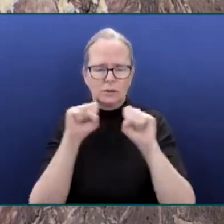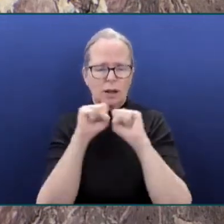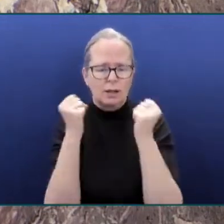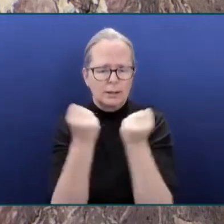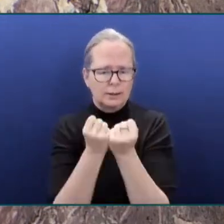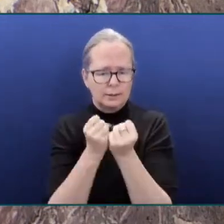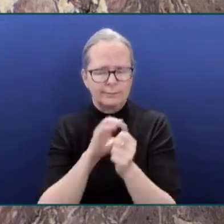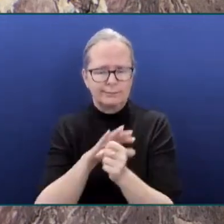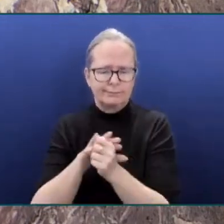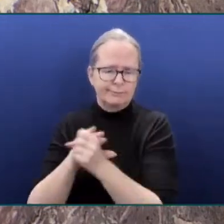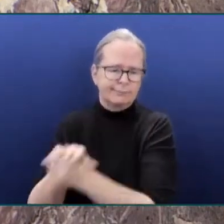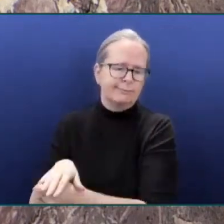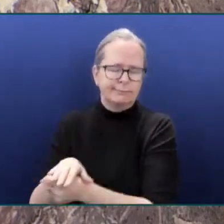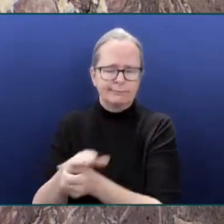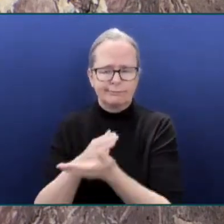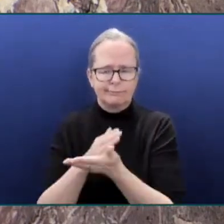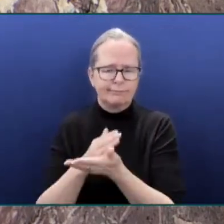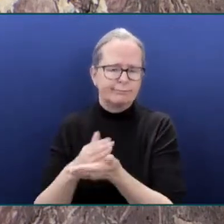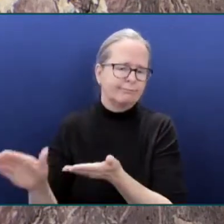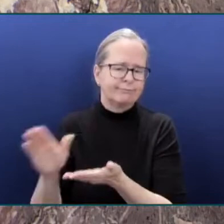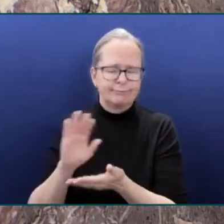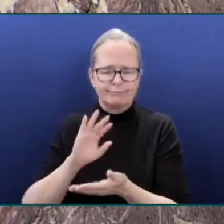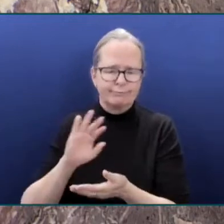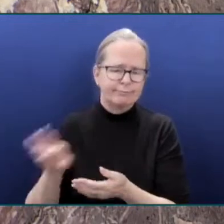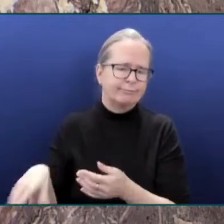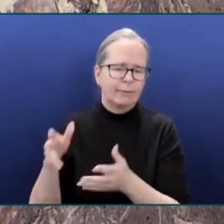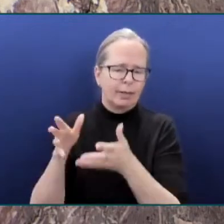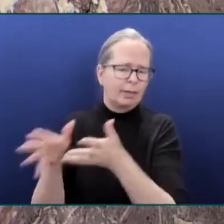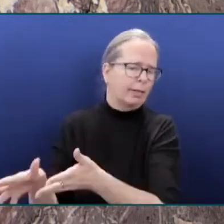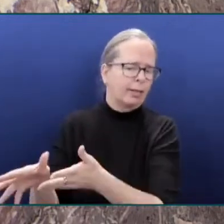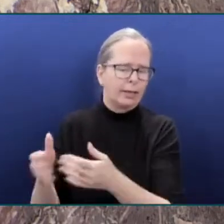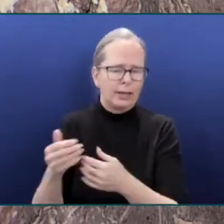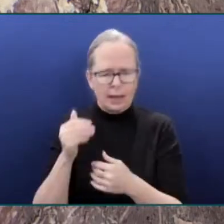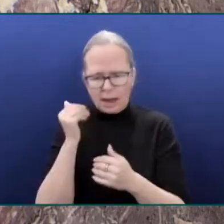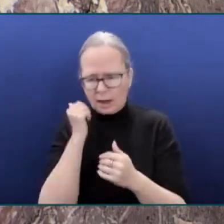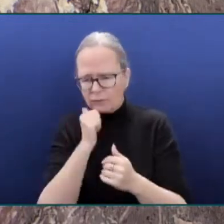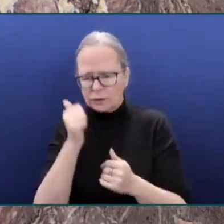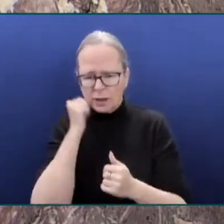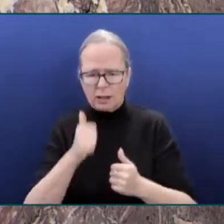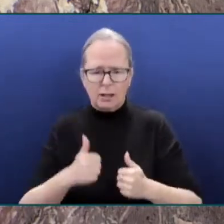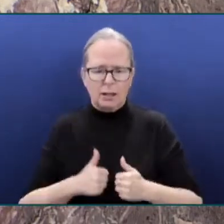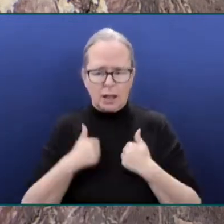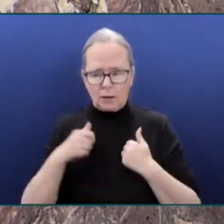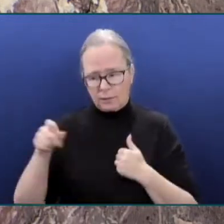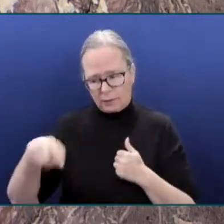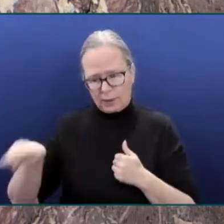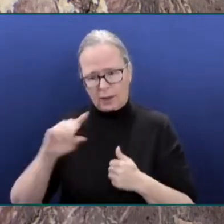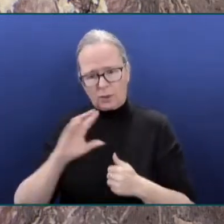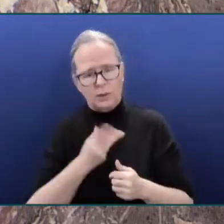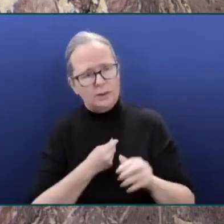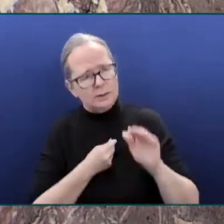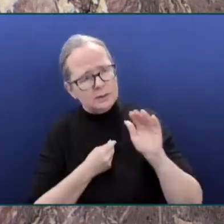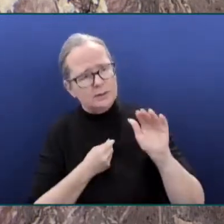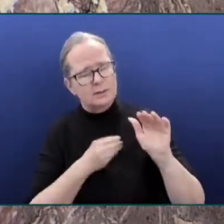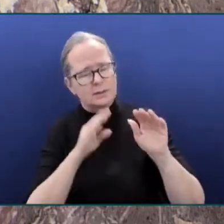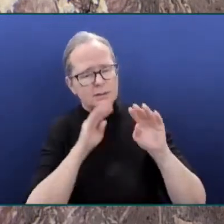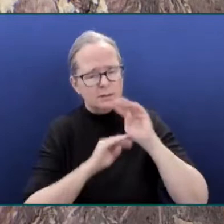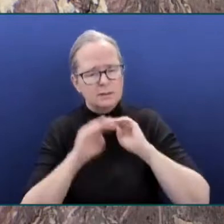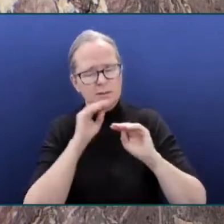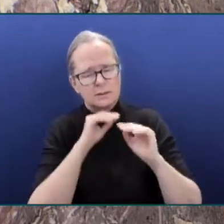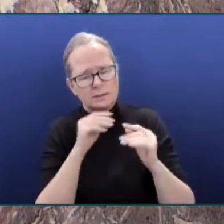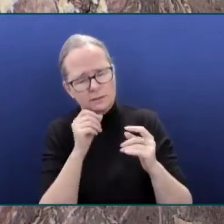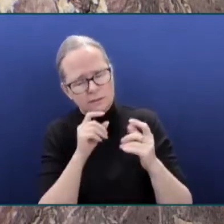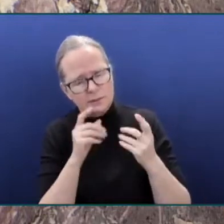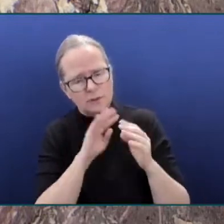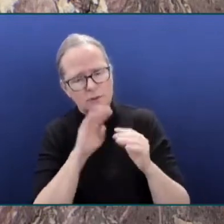people every single day of their lives. And today, I celebrate them. Members and fellow